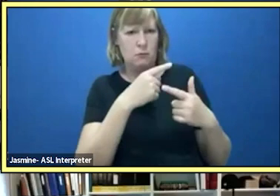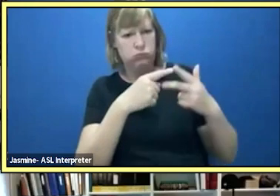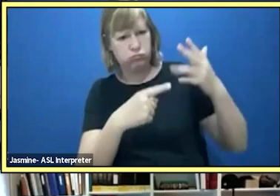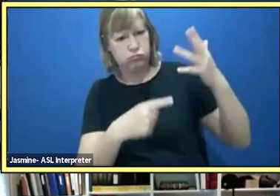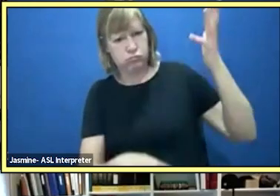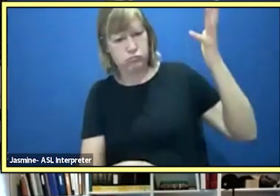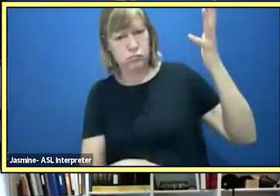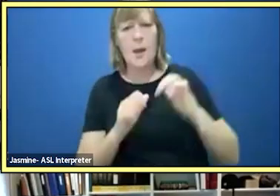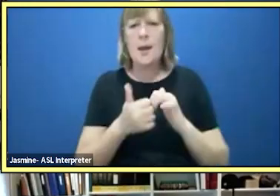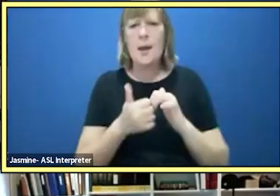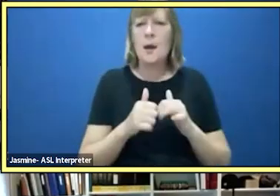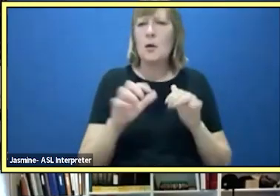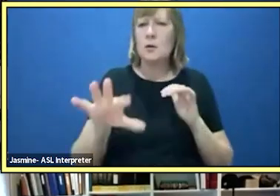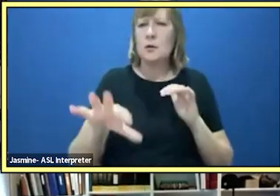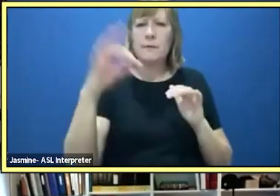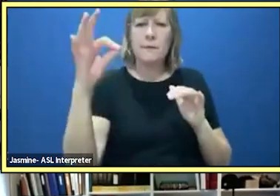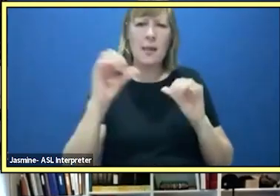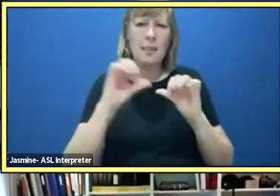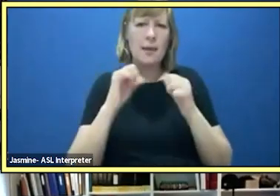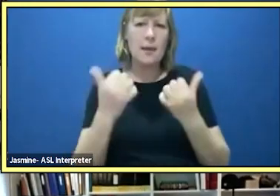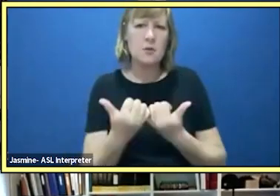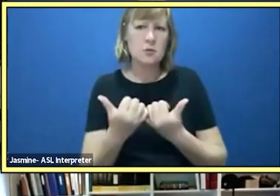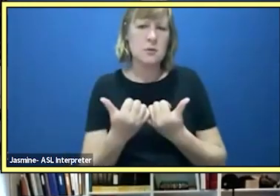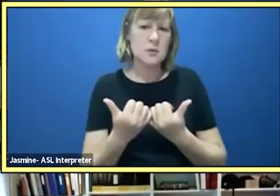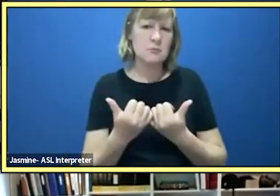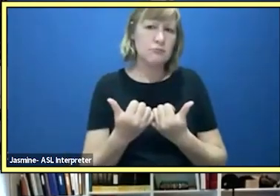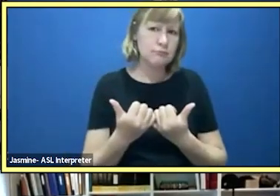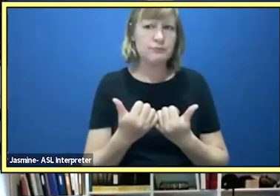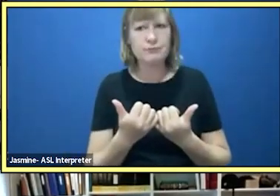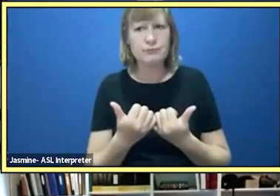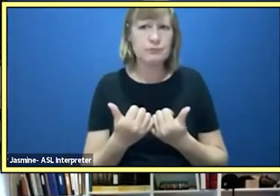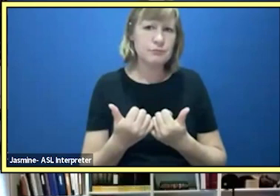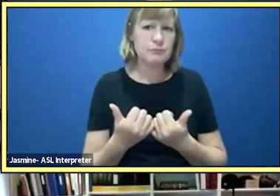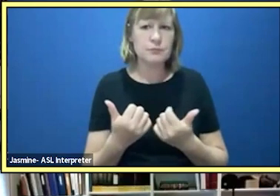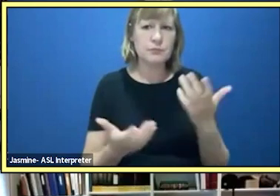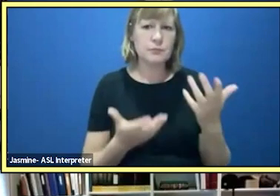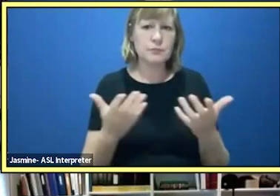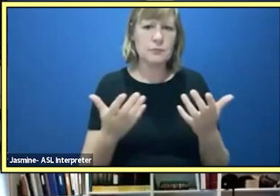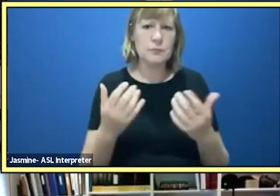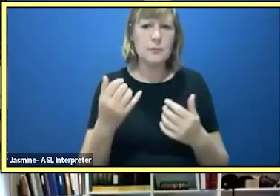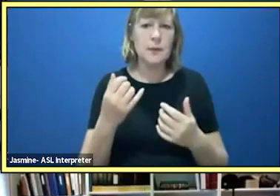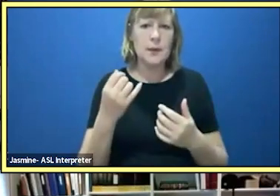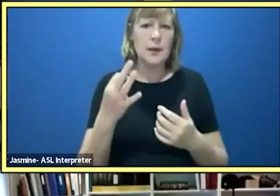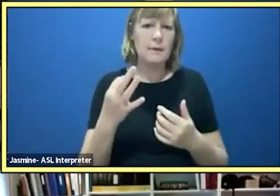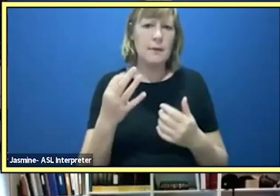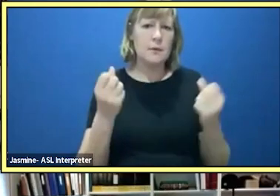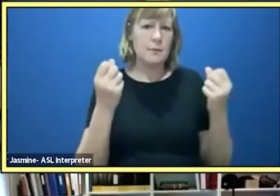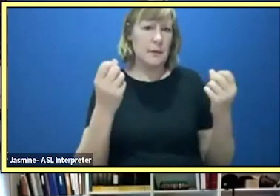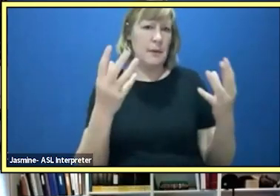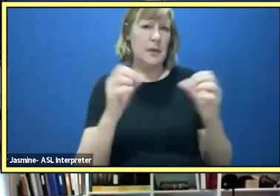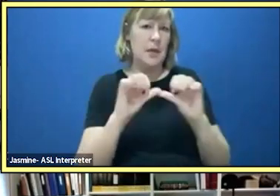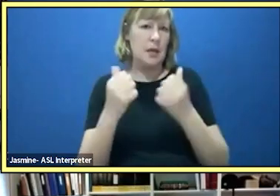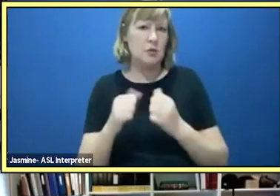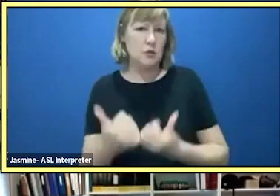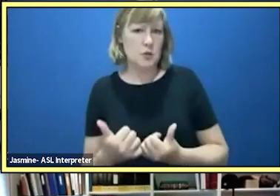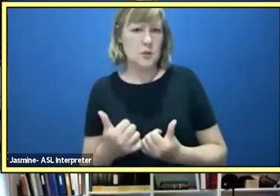case manager, given the capacity issues that so many agencies are having currently? So it